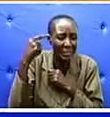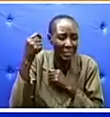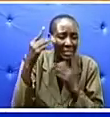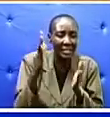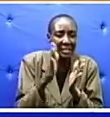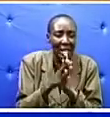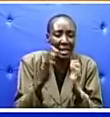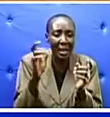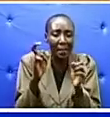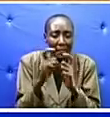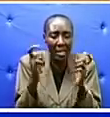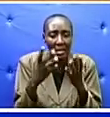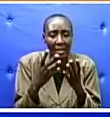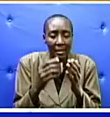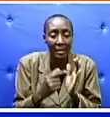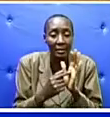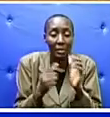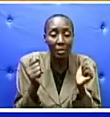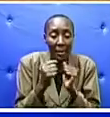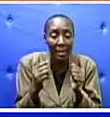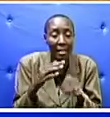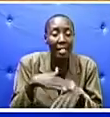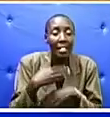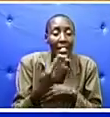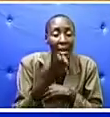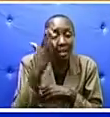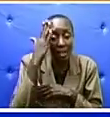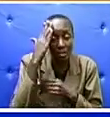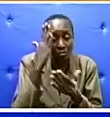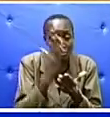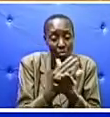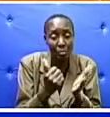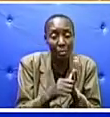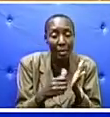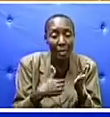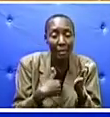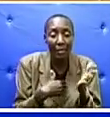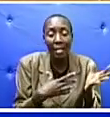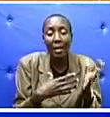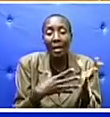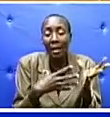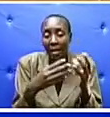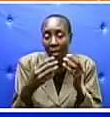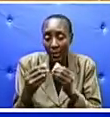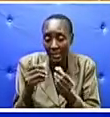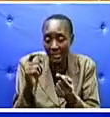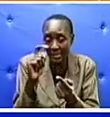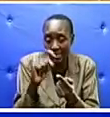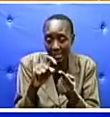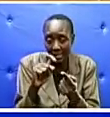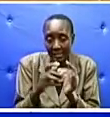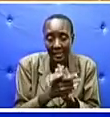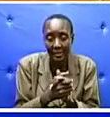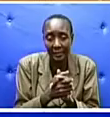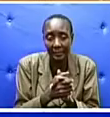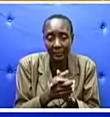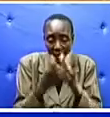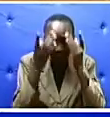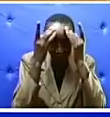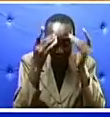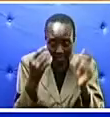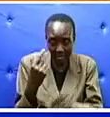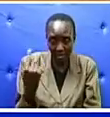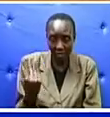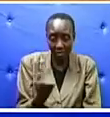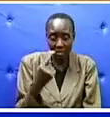fatigue. You know, that's when I realized something was very wrong, and I went and tested. So I decided to isolate myself